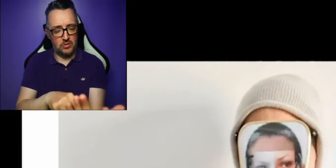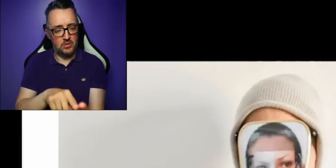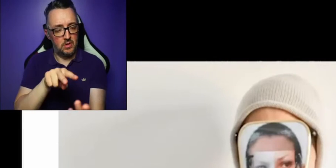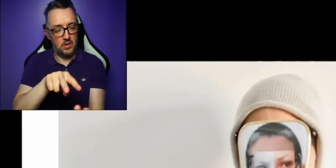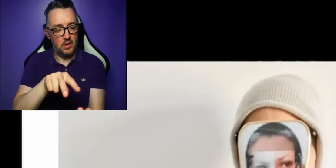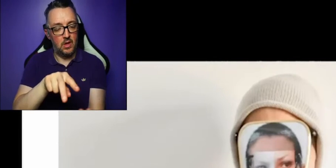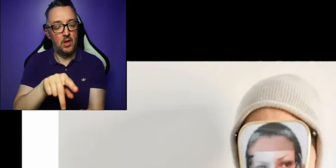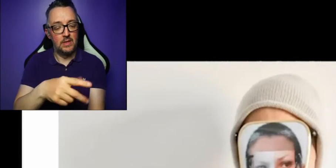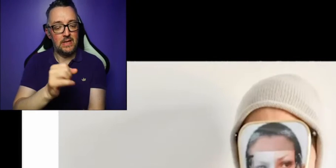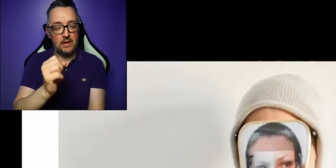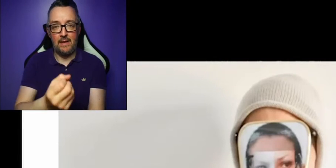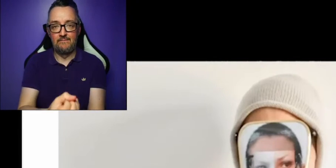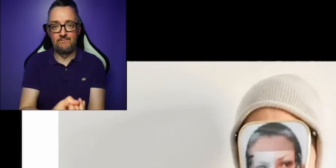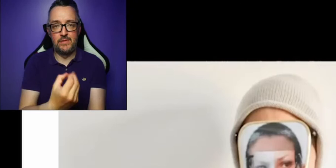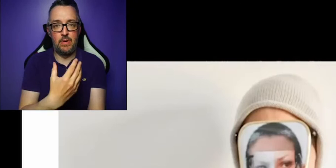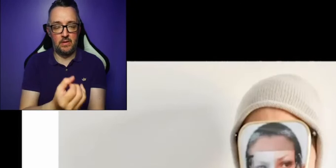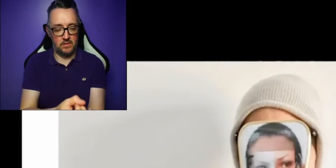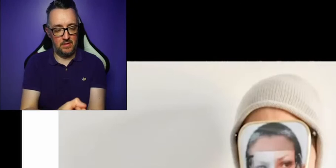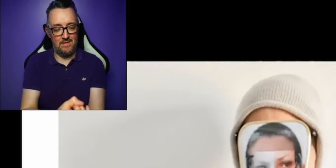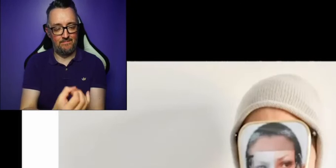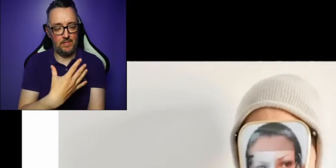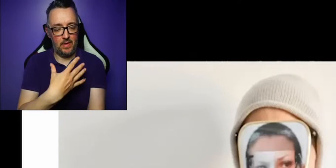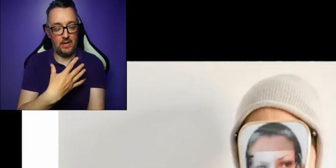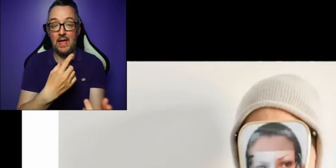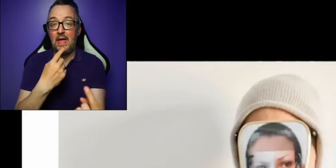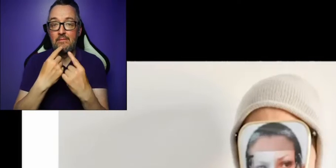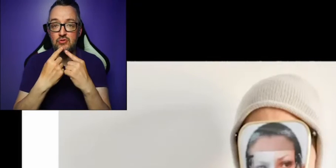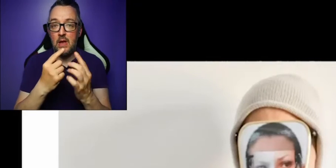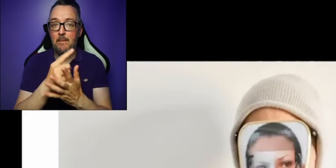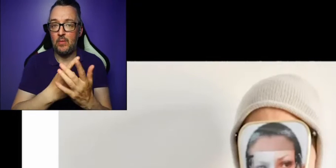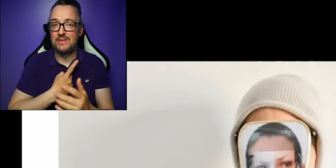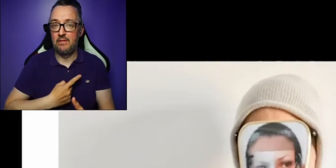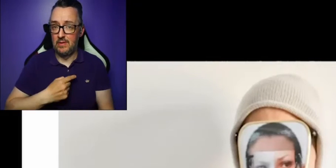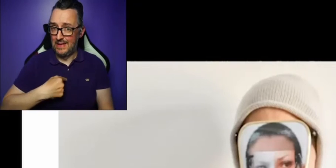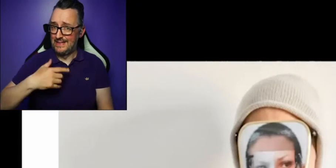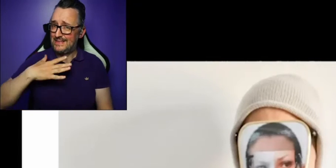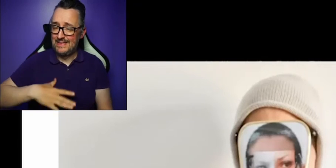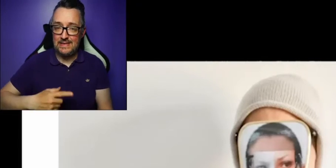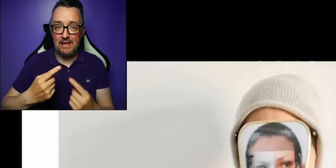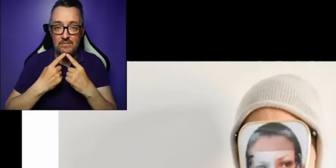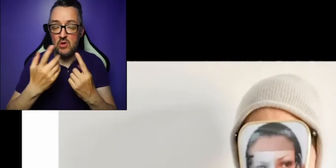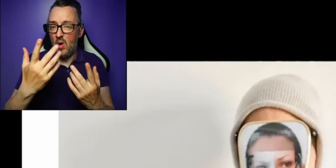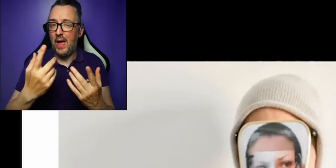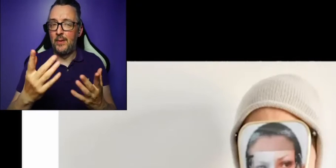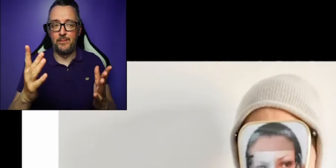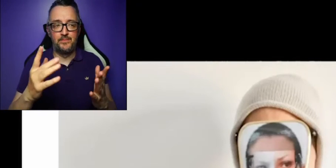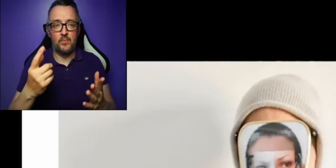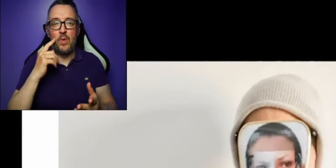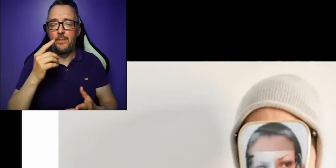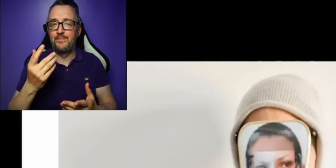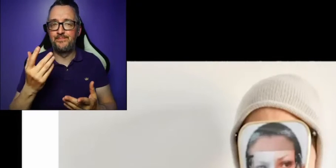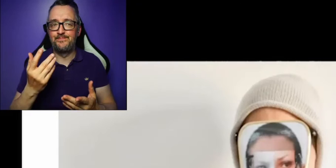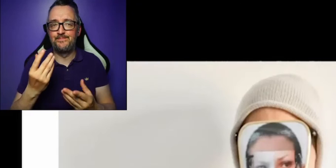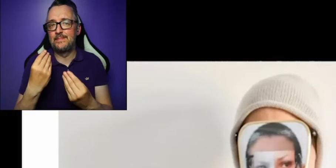this work breaks that loop, and you start to get the kind of information about yourself that you really need. Like, I'll give you an example